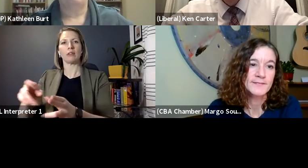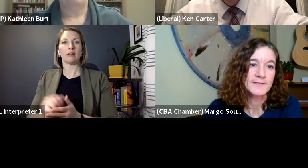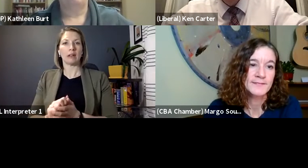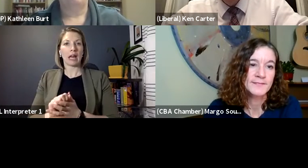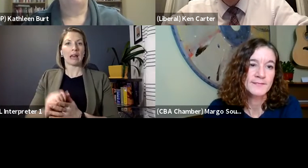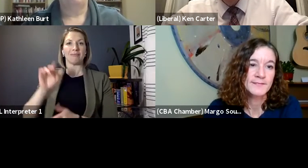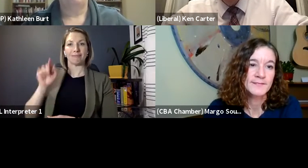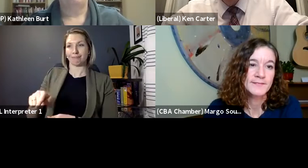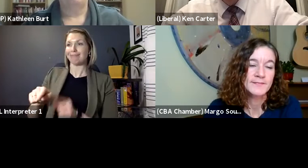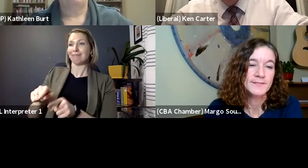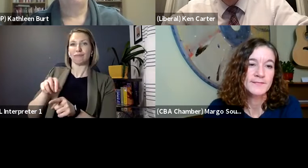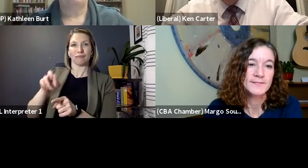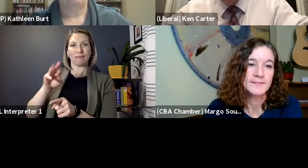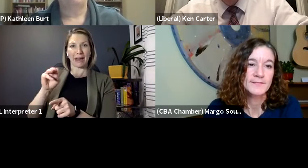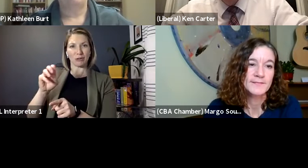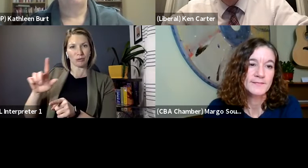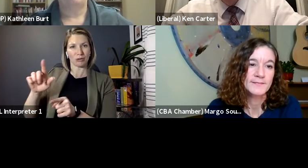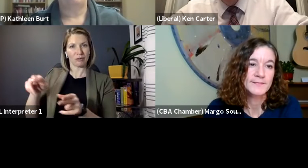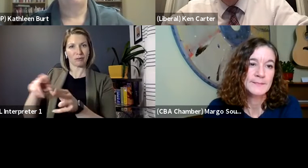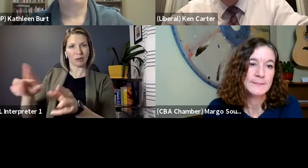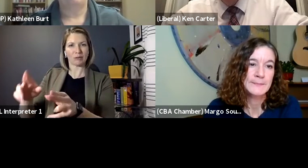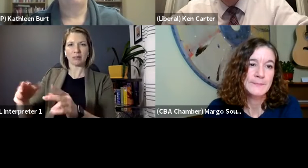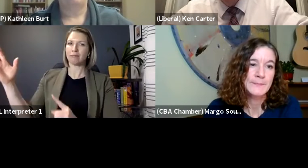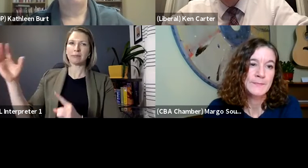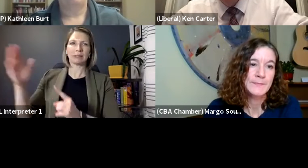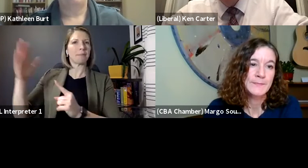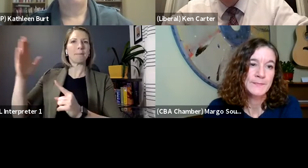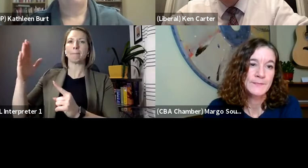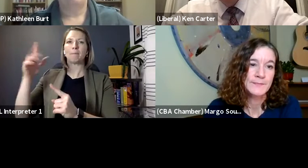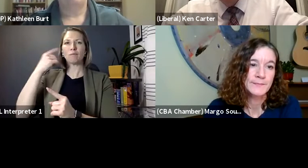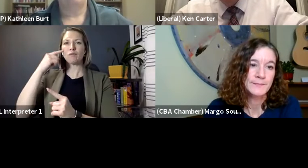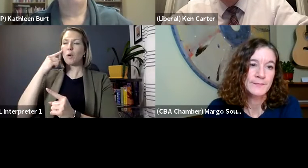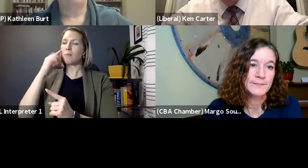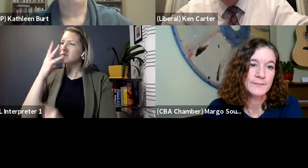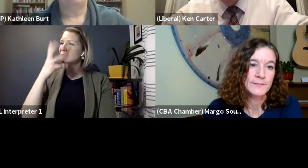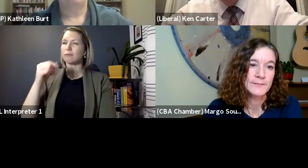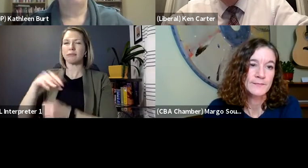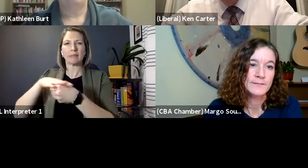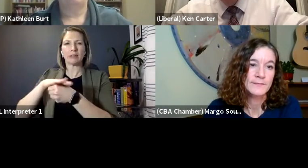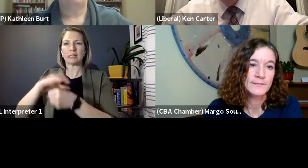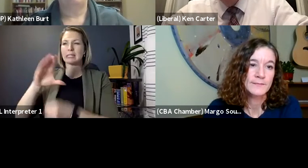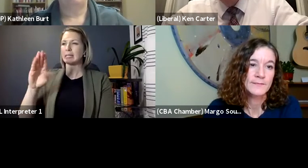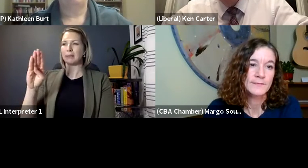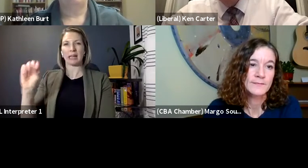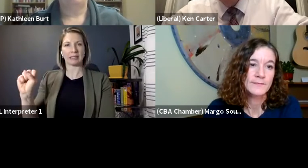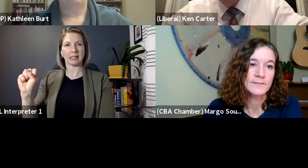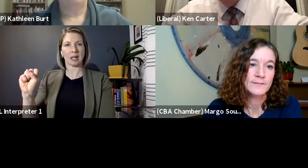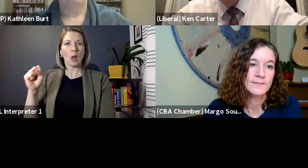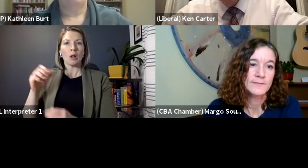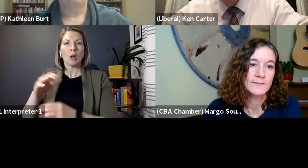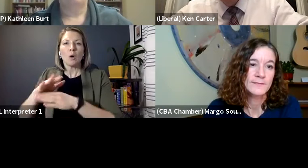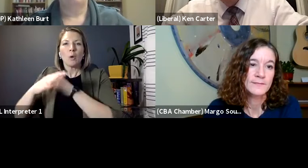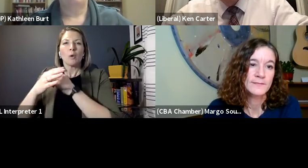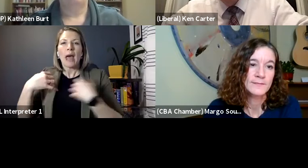tourism attraction in the town of Conception Bay South. It's a place to discover the river, the local wildlife, our beautiful